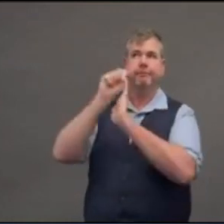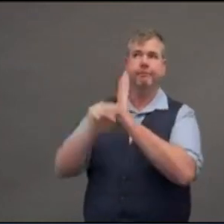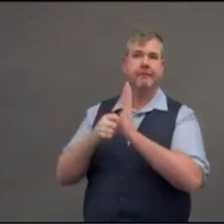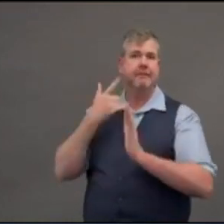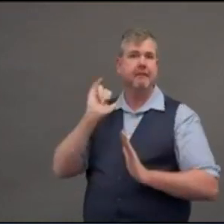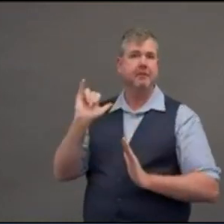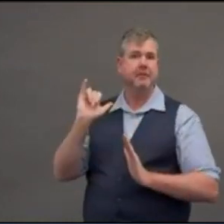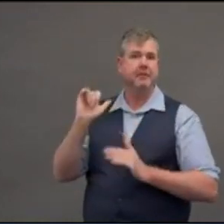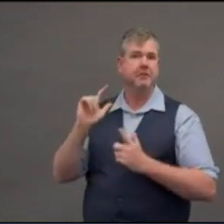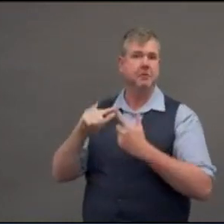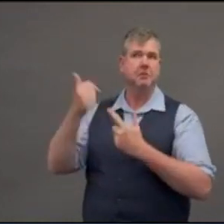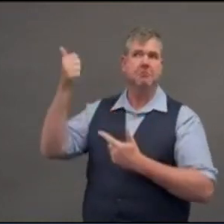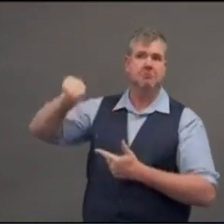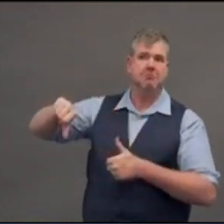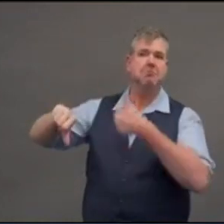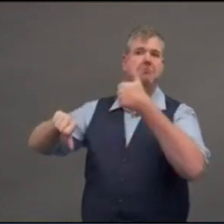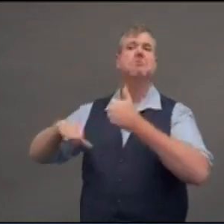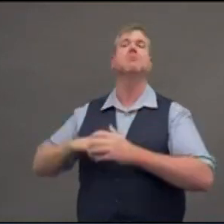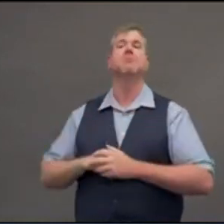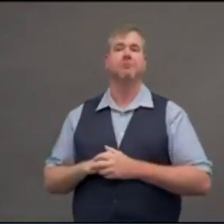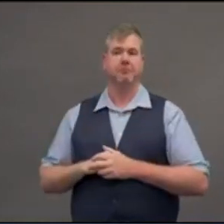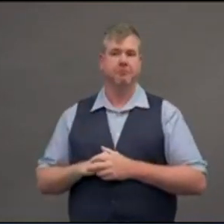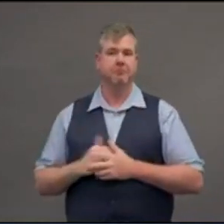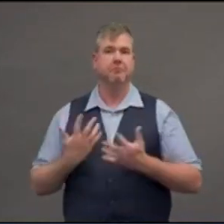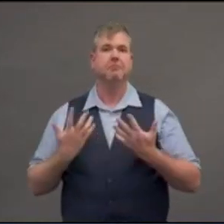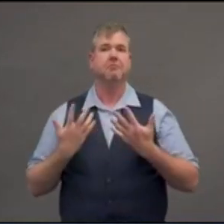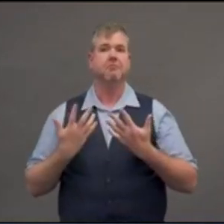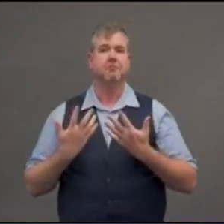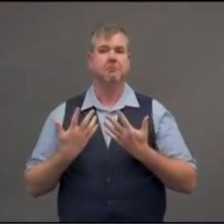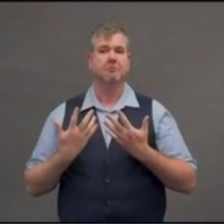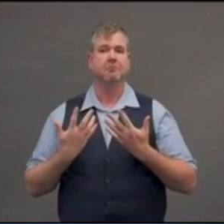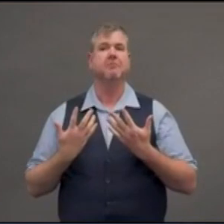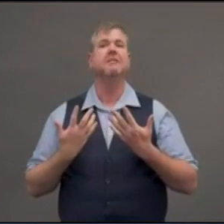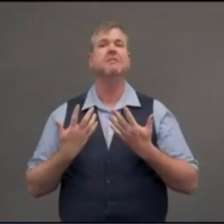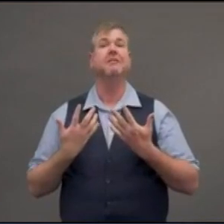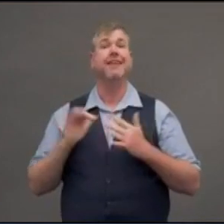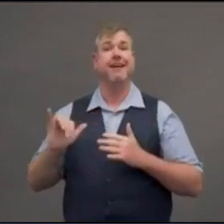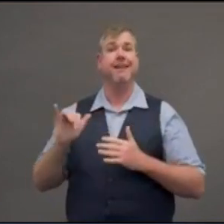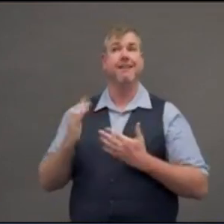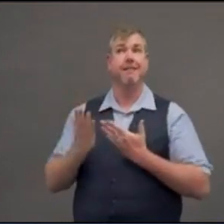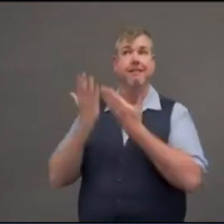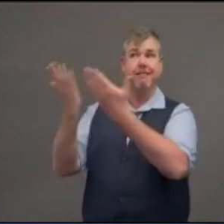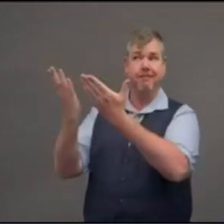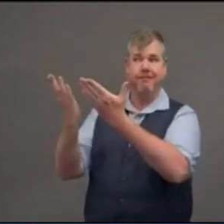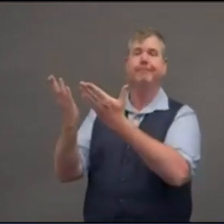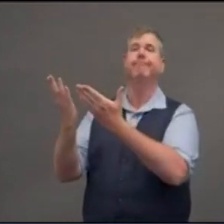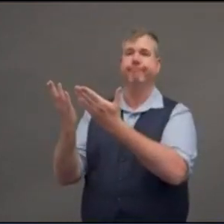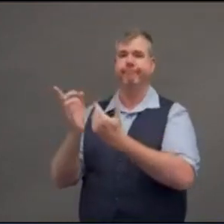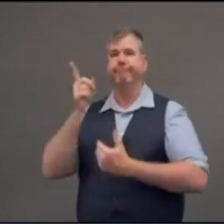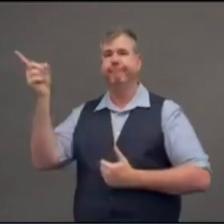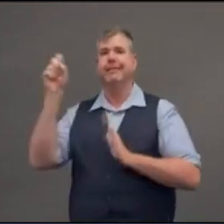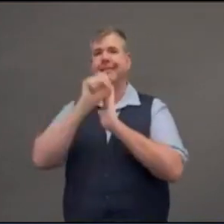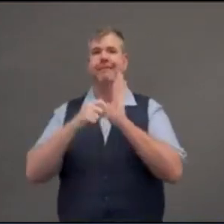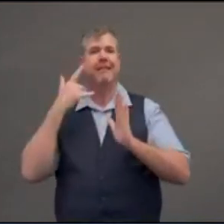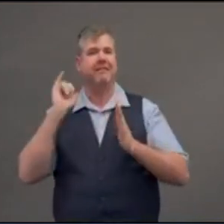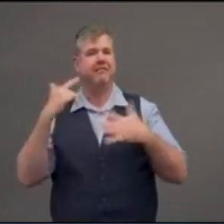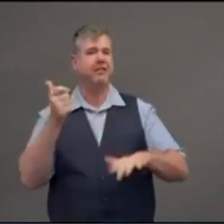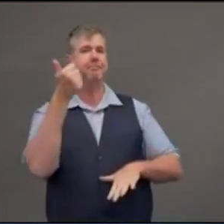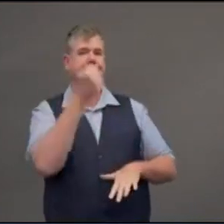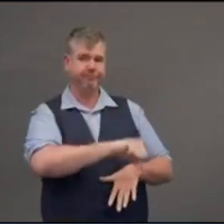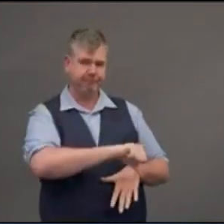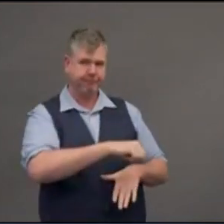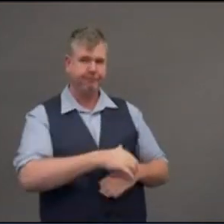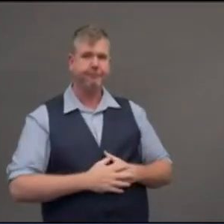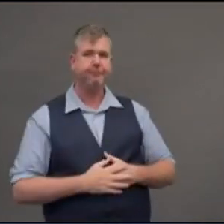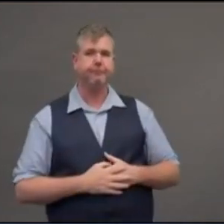reported, the state has issued an initial rejection of the variance application, which is the formal application that